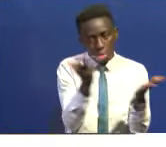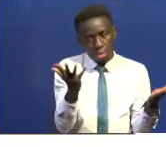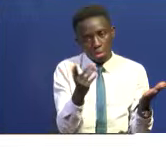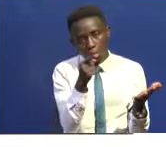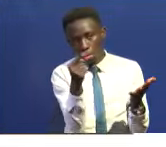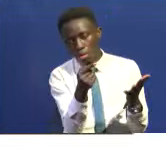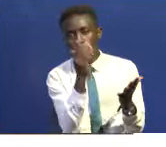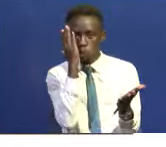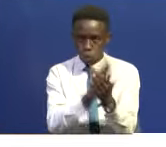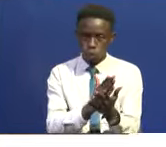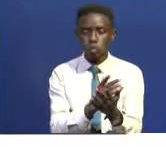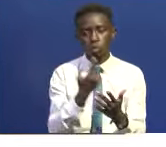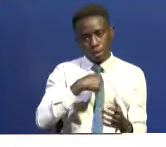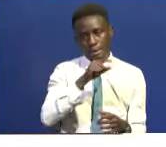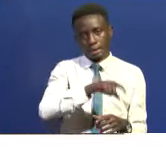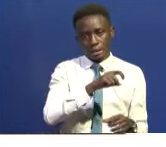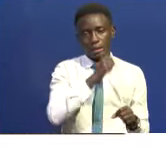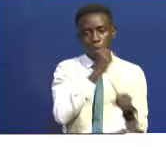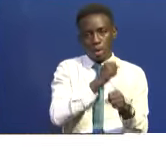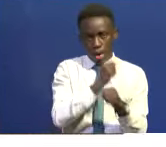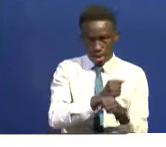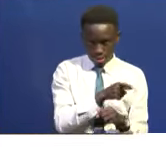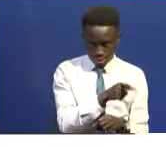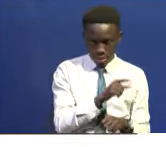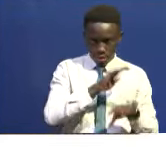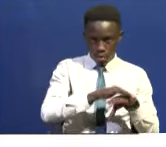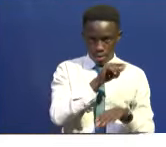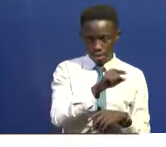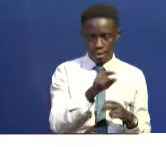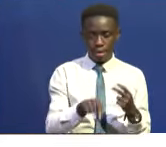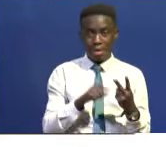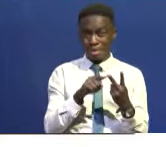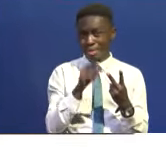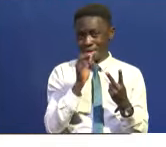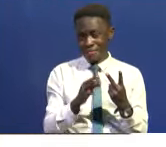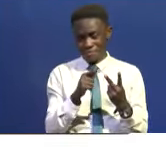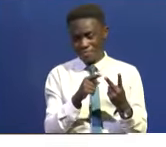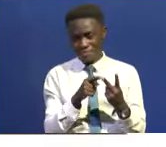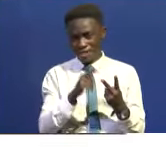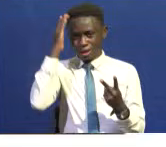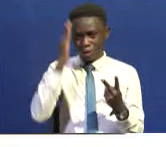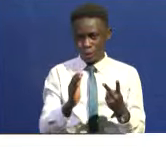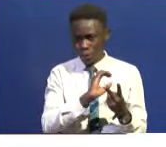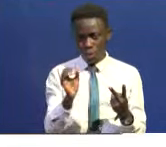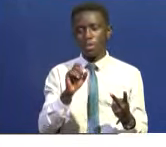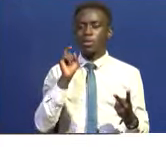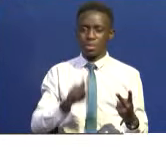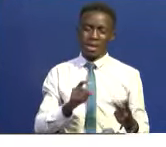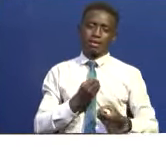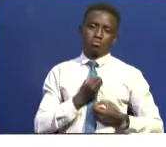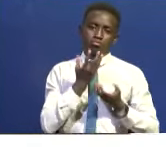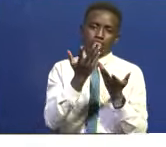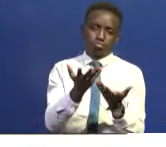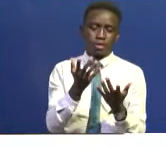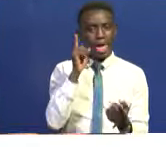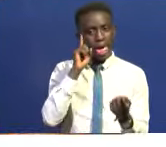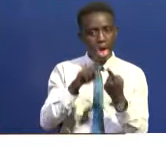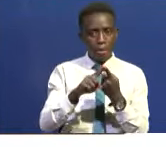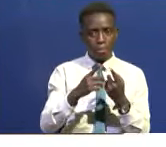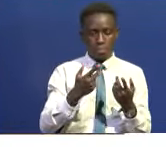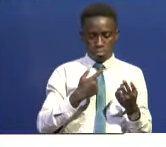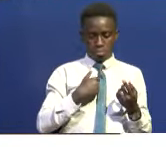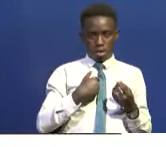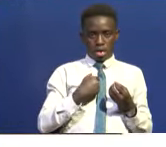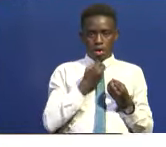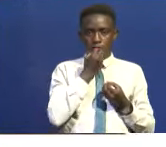not true, we need to explain or express ourselves so that then we can have an understanding. Sometimes there's a lot of